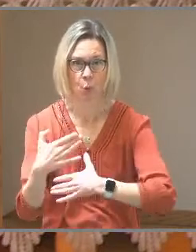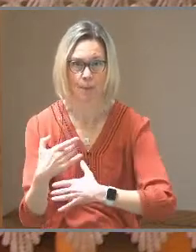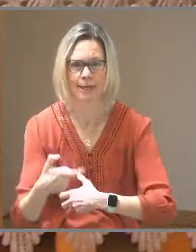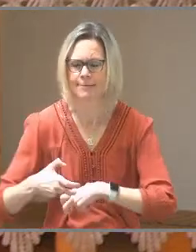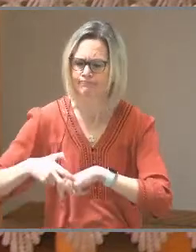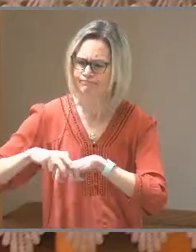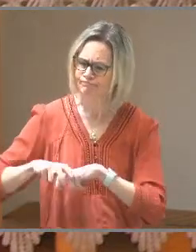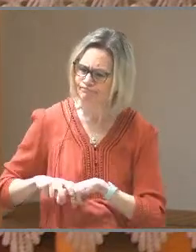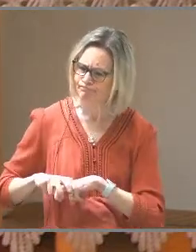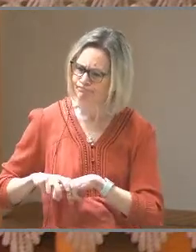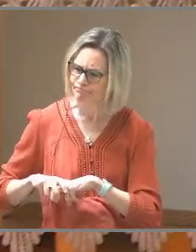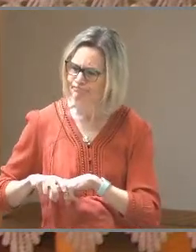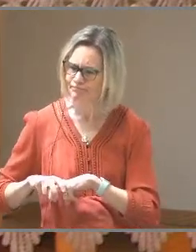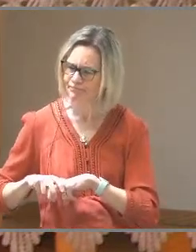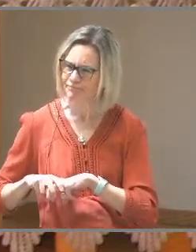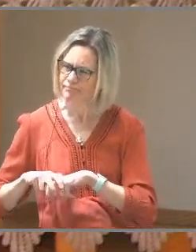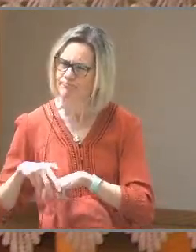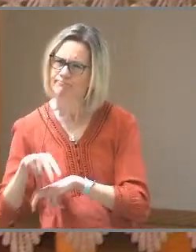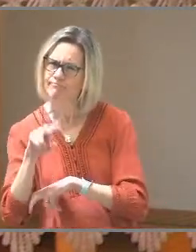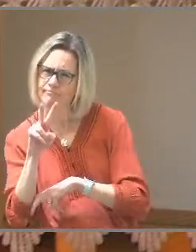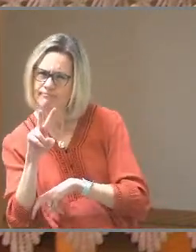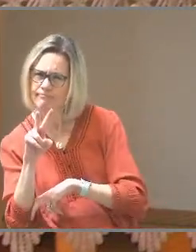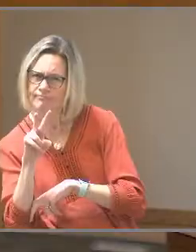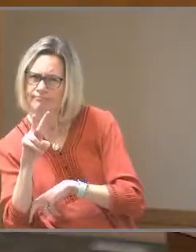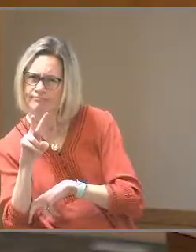sitting. And then when he sees me,